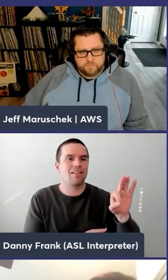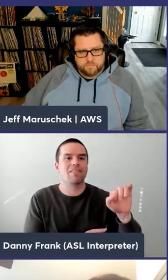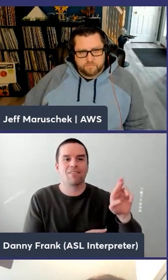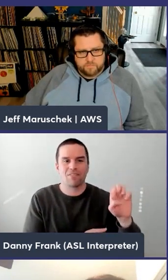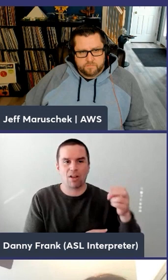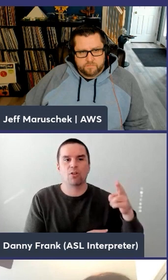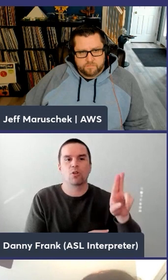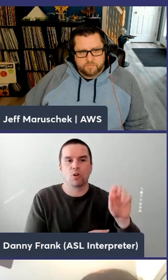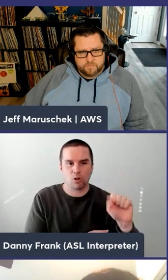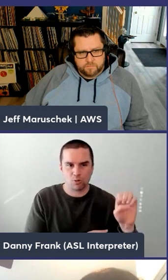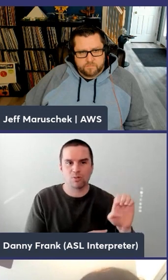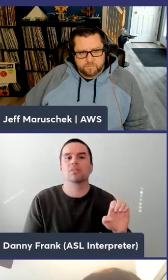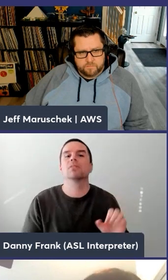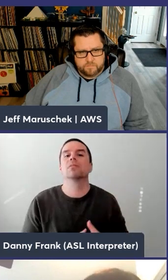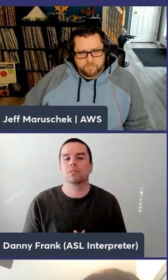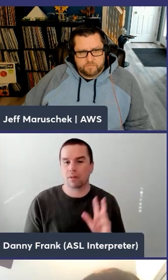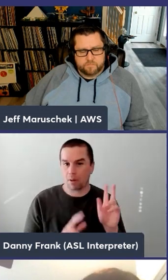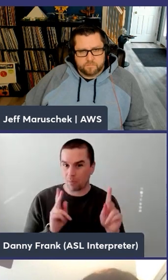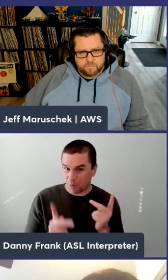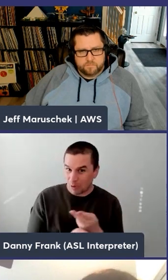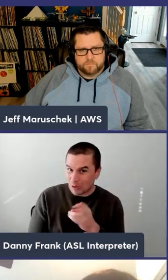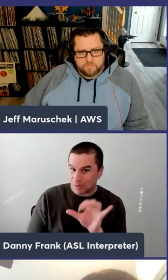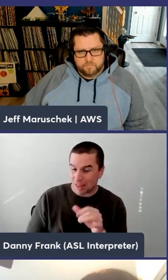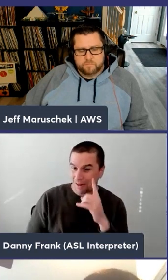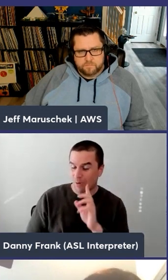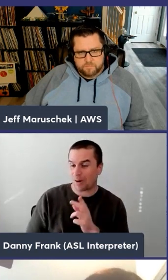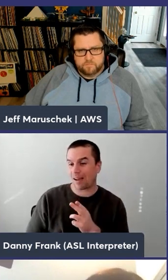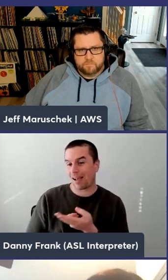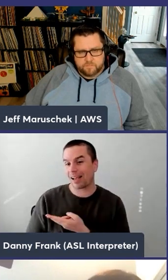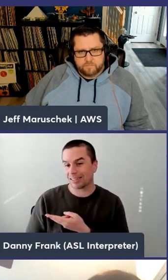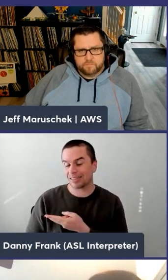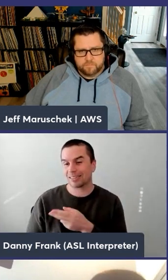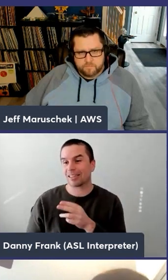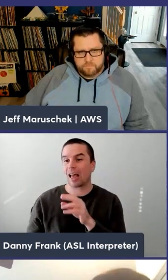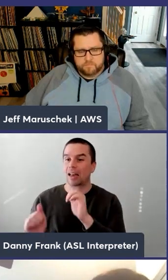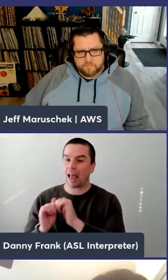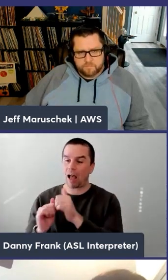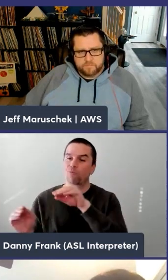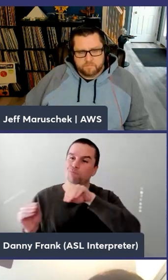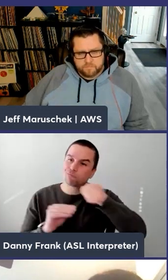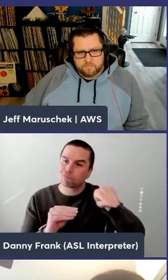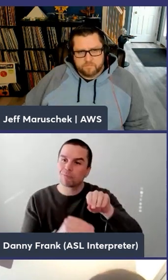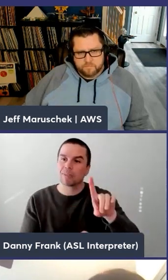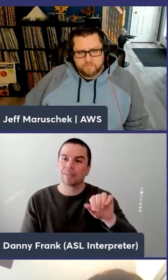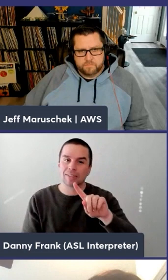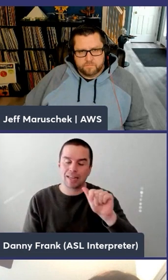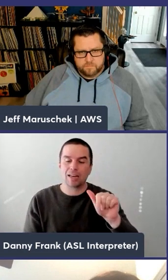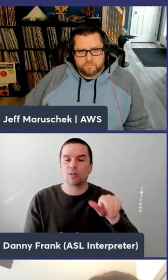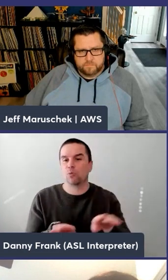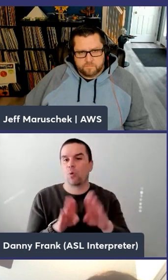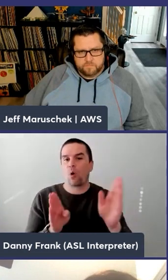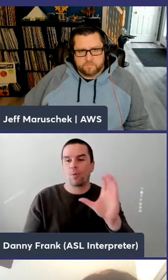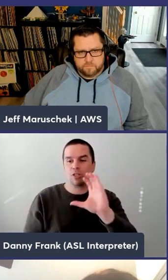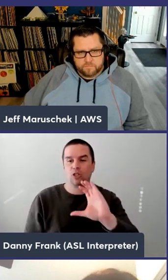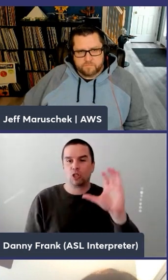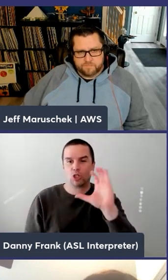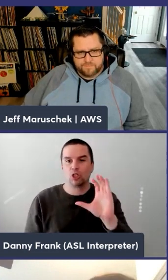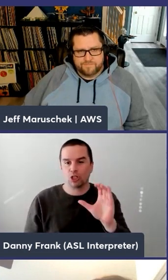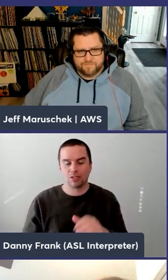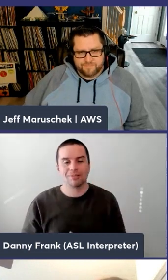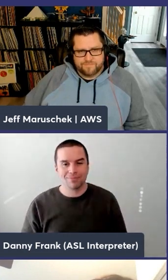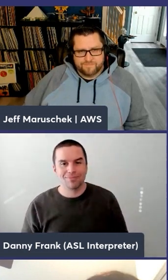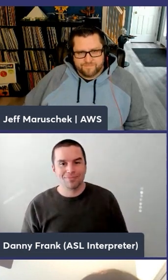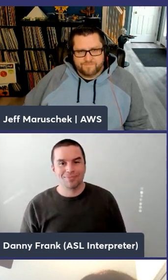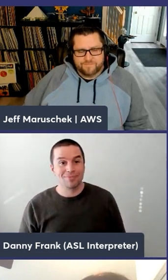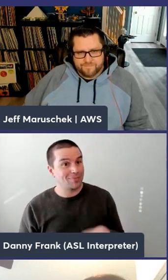ingestion pipelines to load data into OpenSearch Serverless or OpenSearch Service, the managed clusters. See?